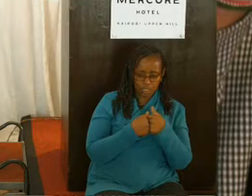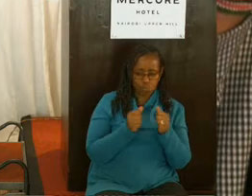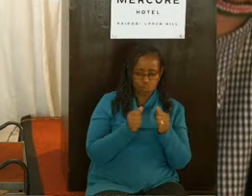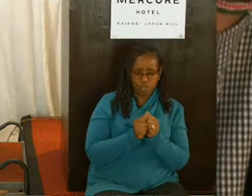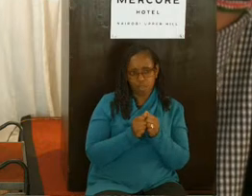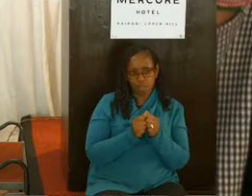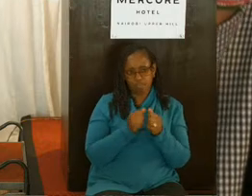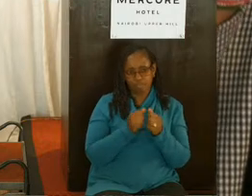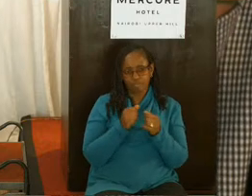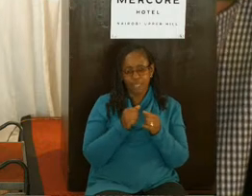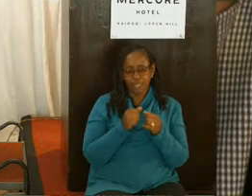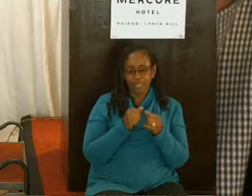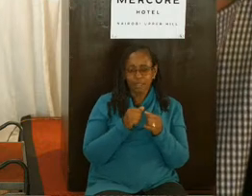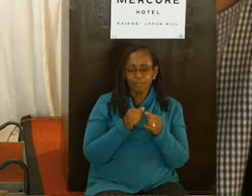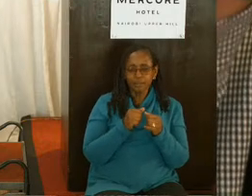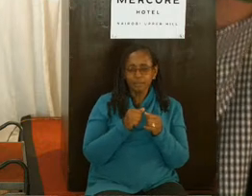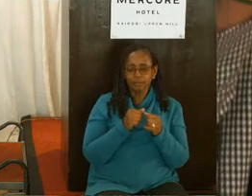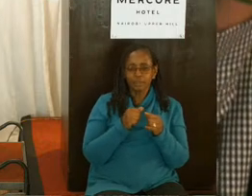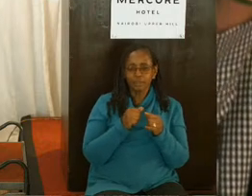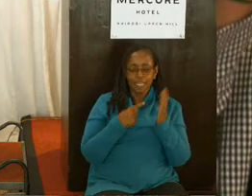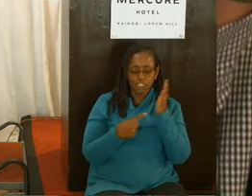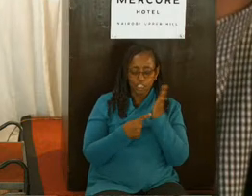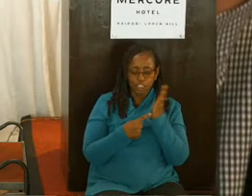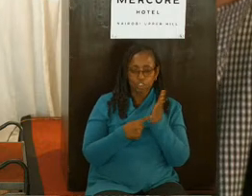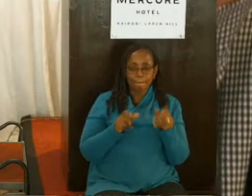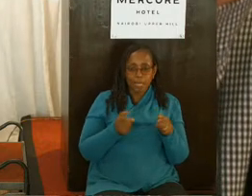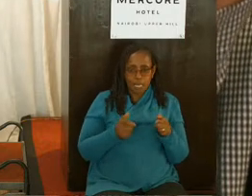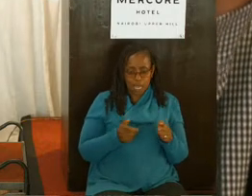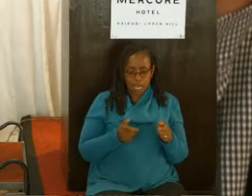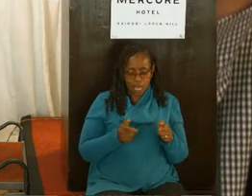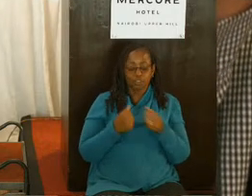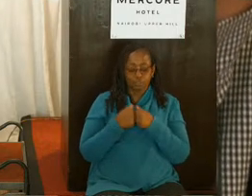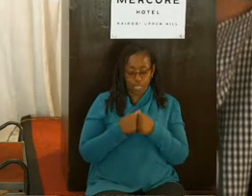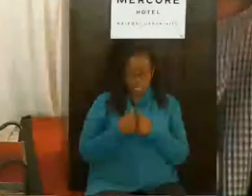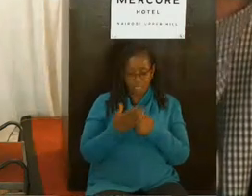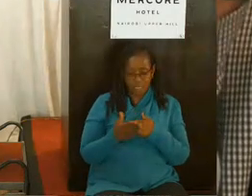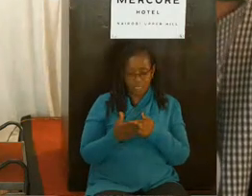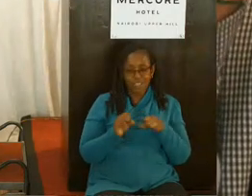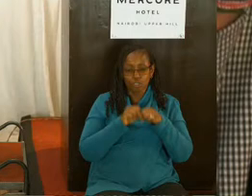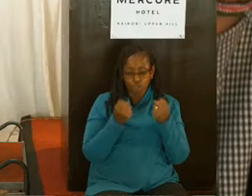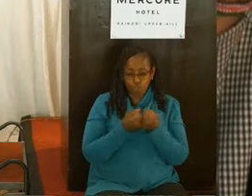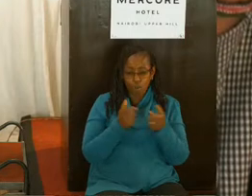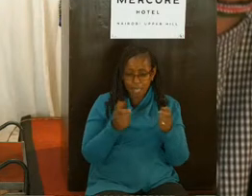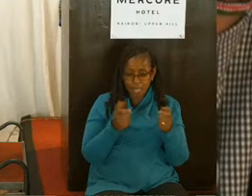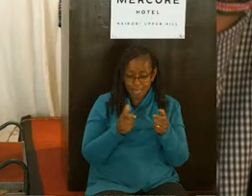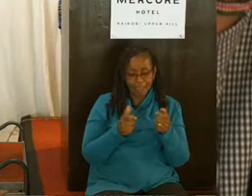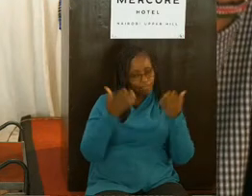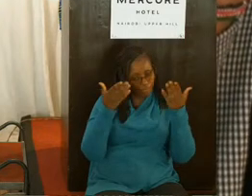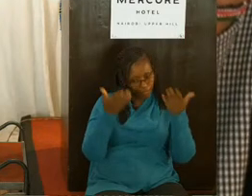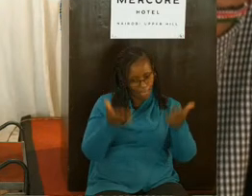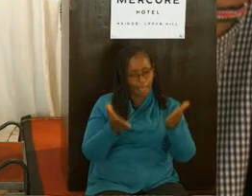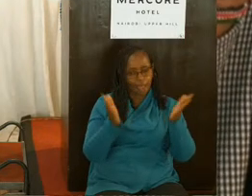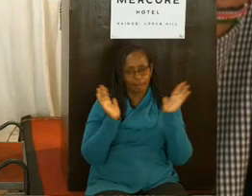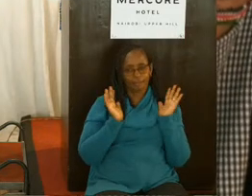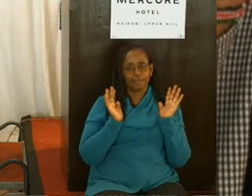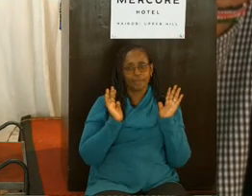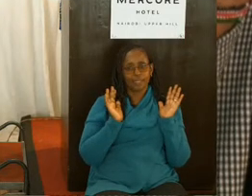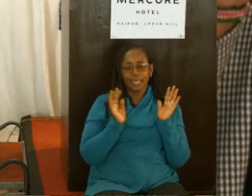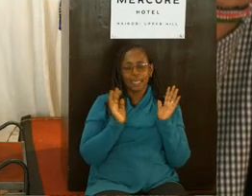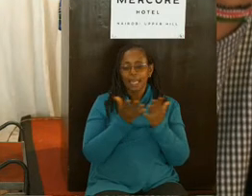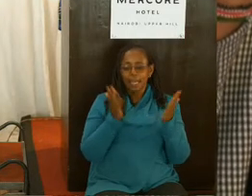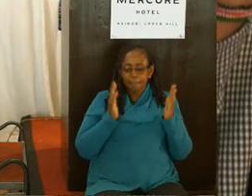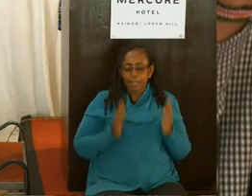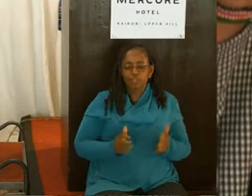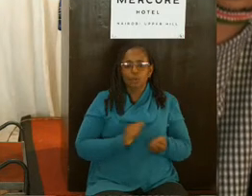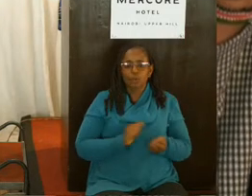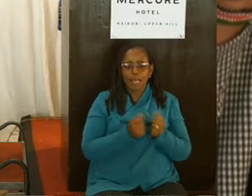with a new era or rather do we say the digital media social media is within our spaces every person has become